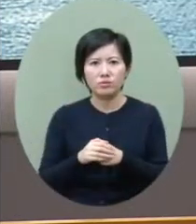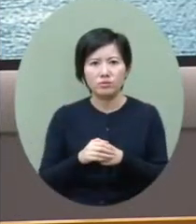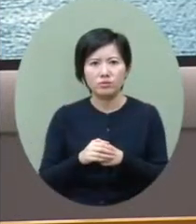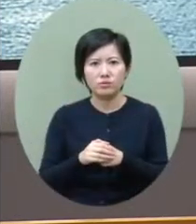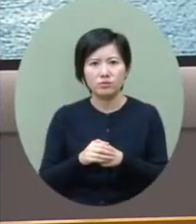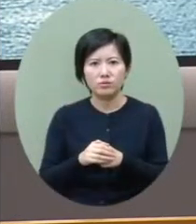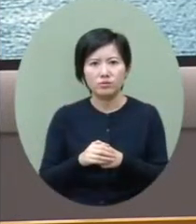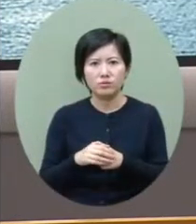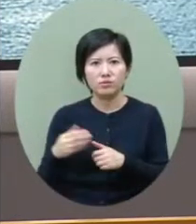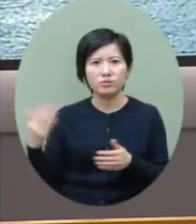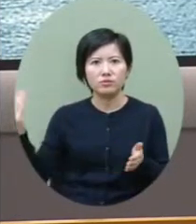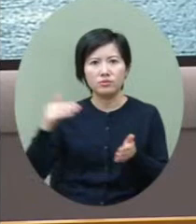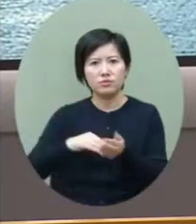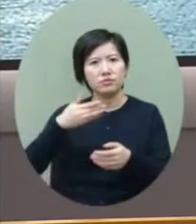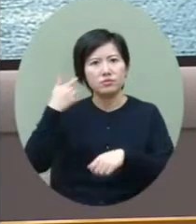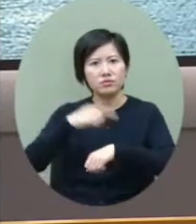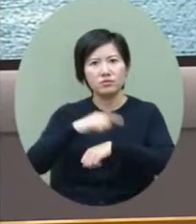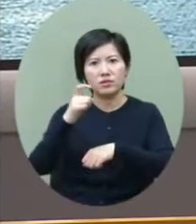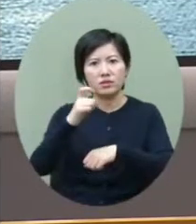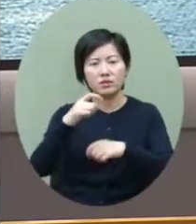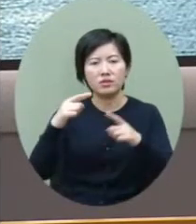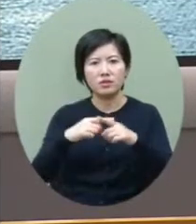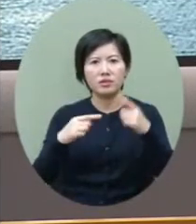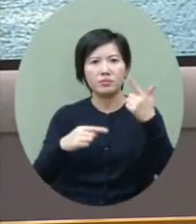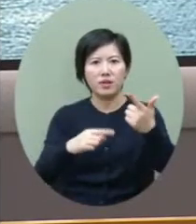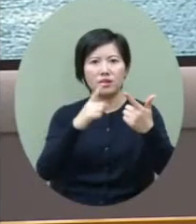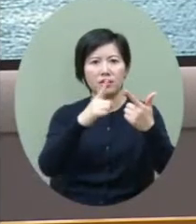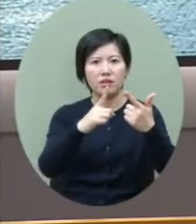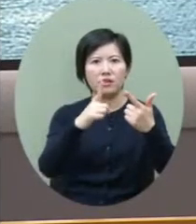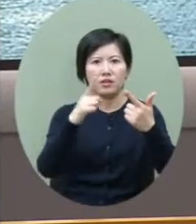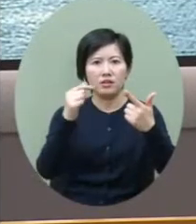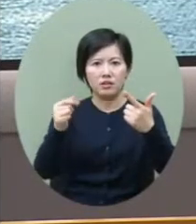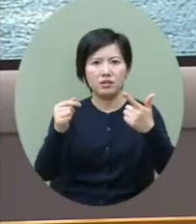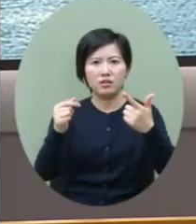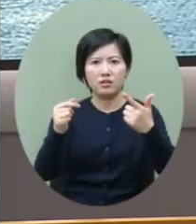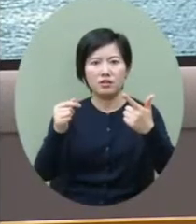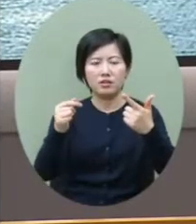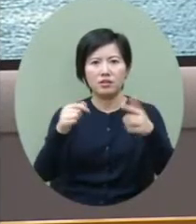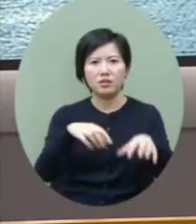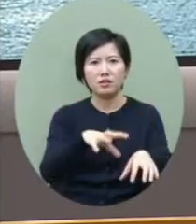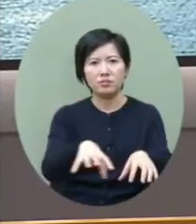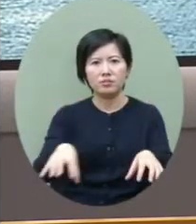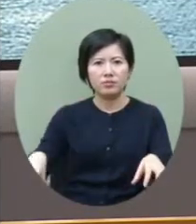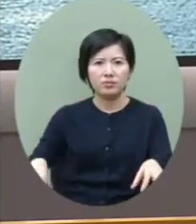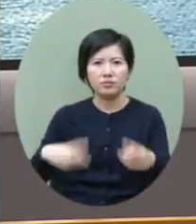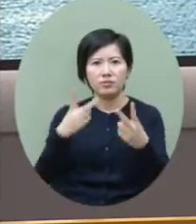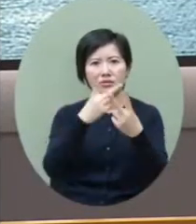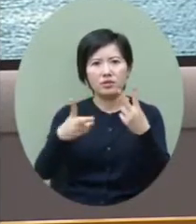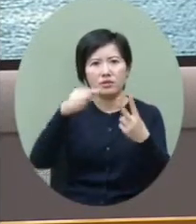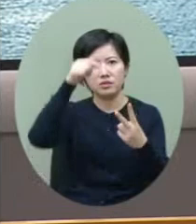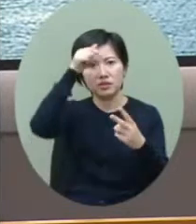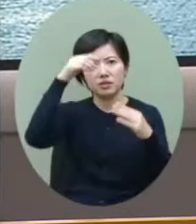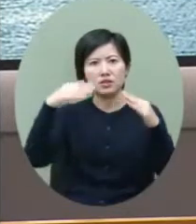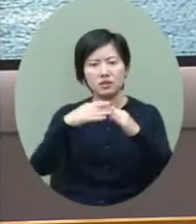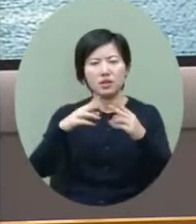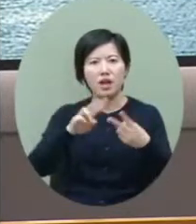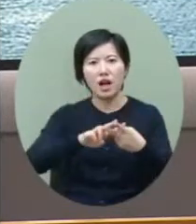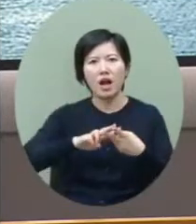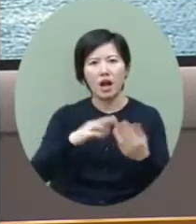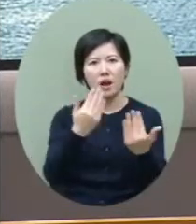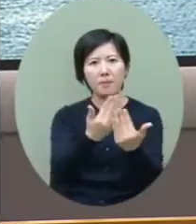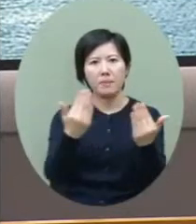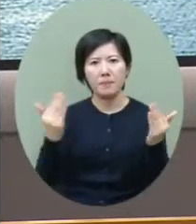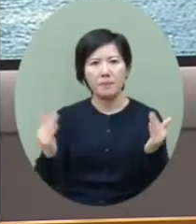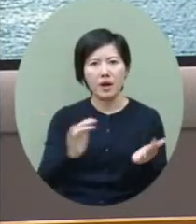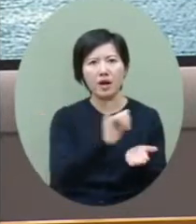patients recovered and discharged. As of today, 9 a.m., we have 811 patients scattered across 22